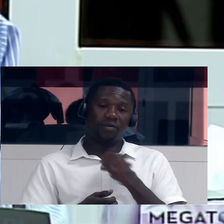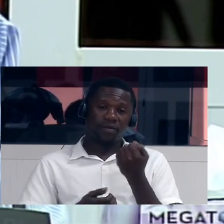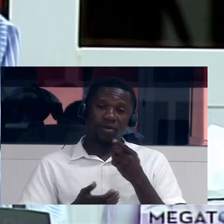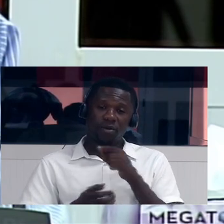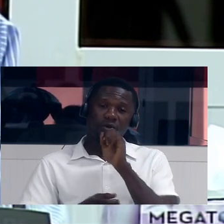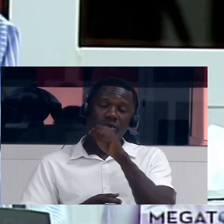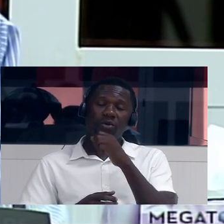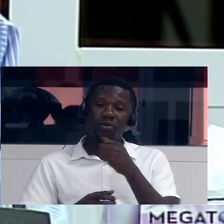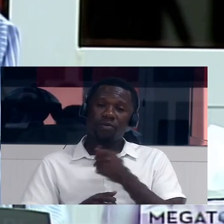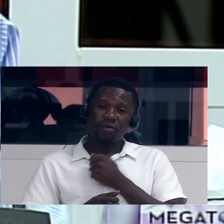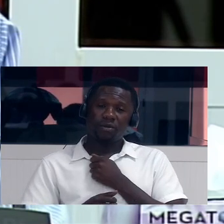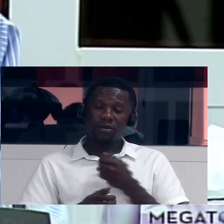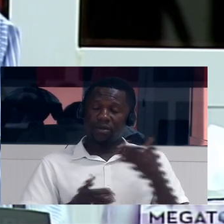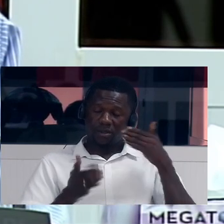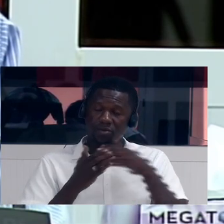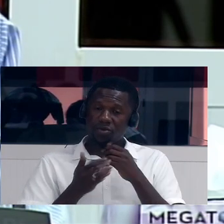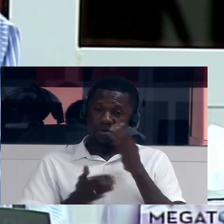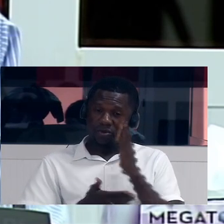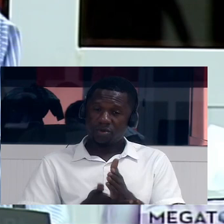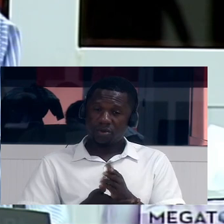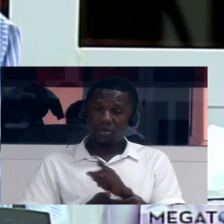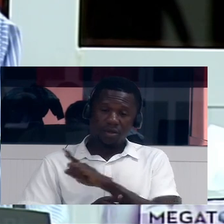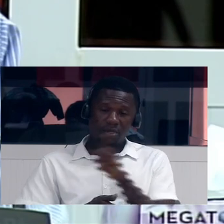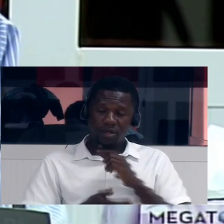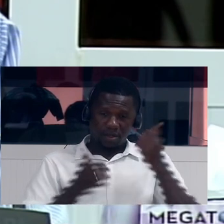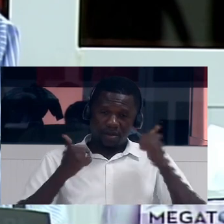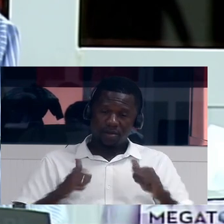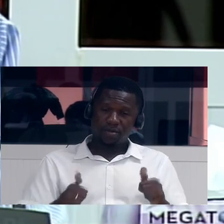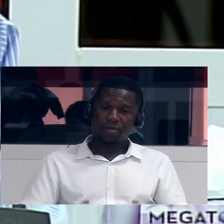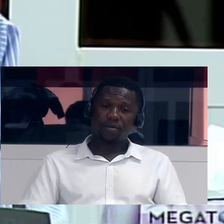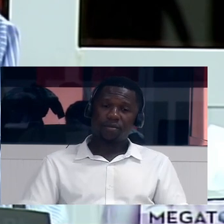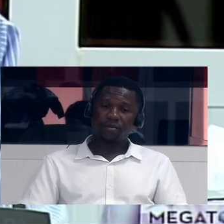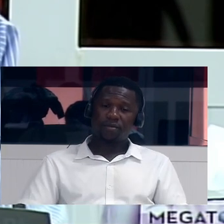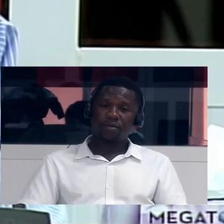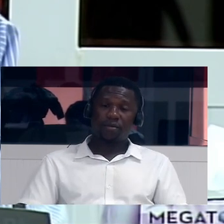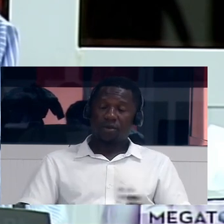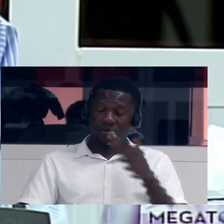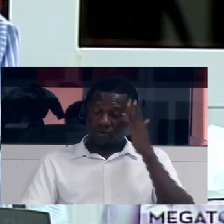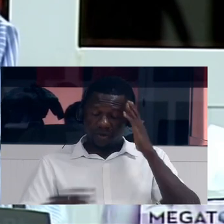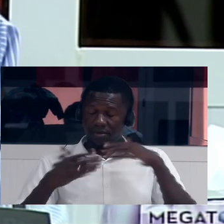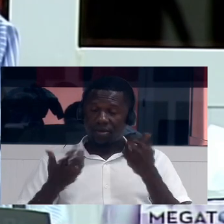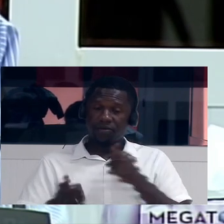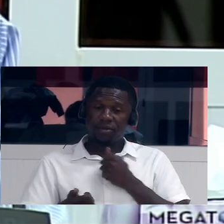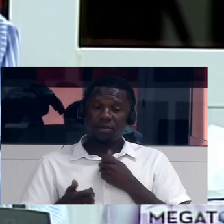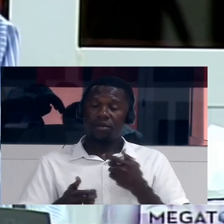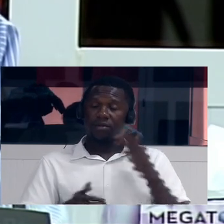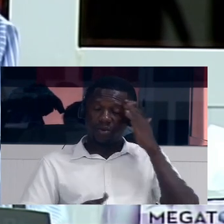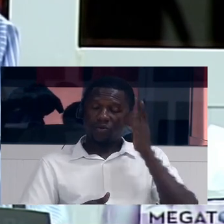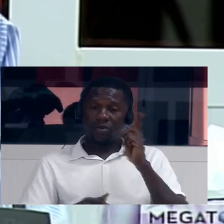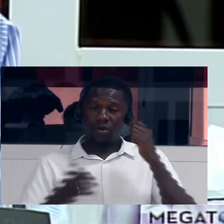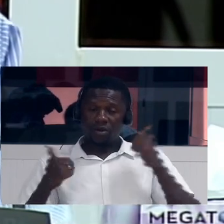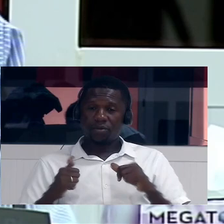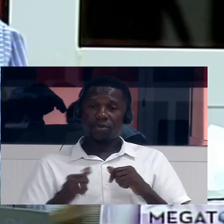to reality. They happened. I don't know whether they are my fears, but what I thought would happen, happened.